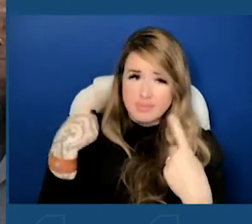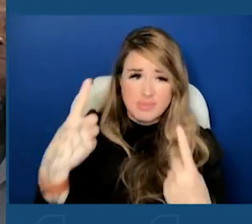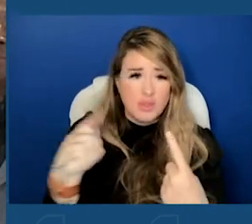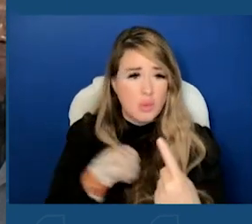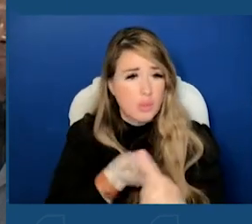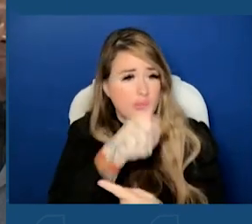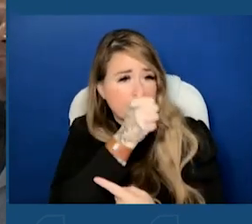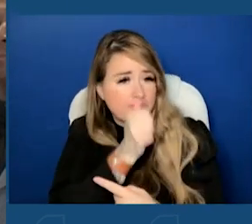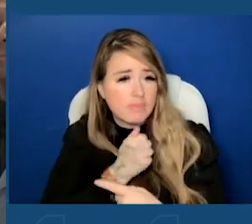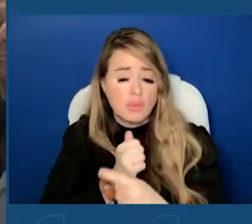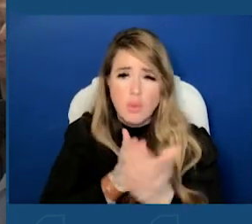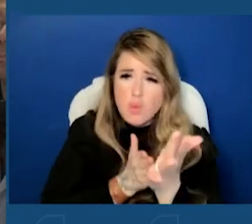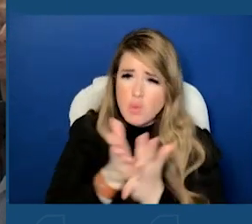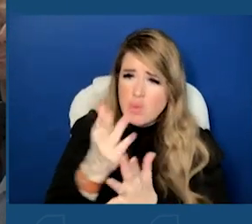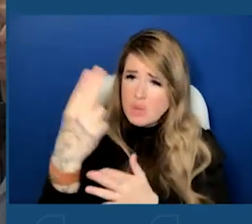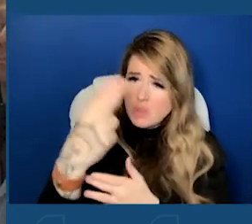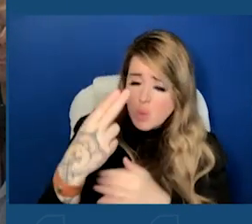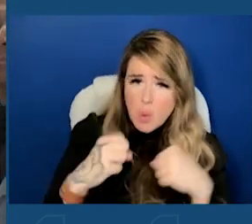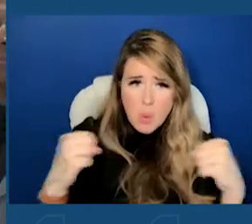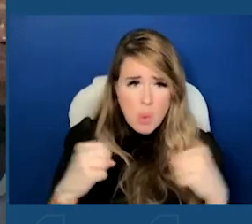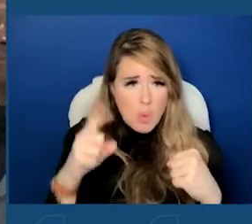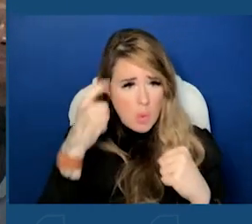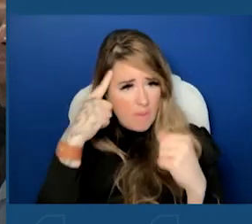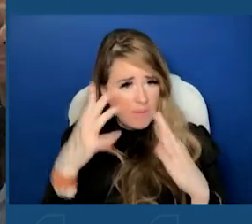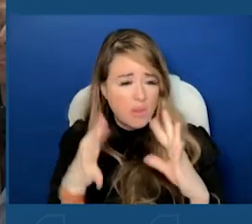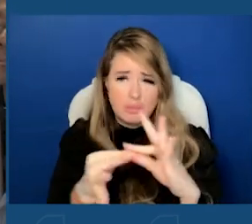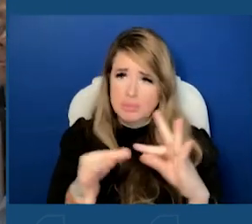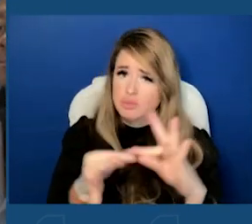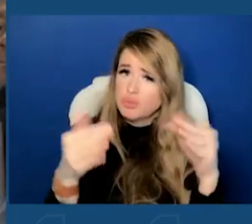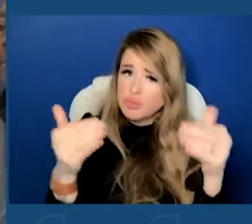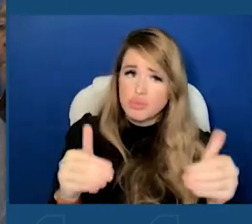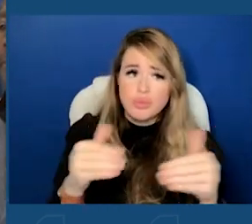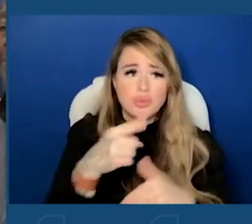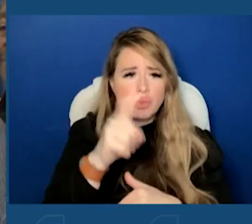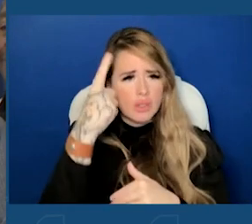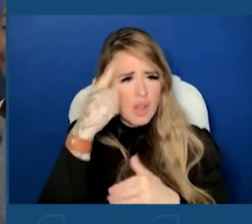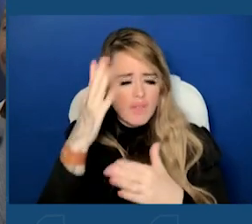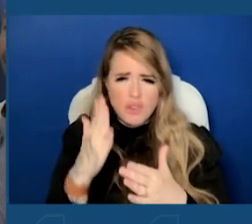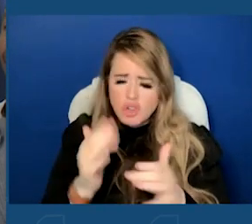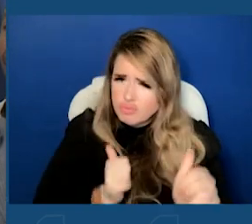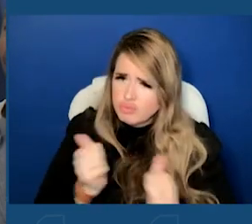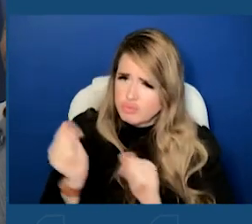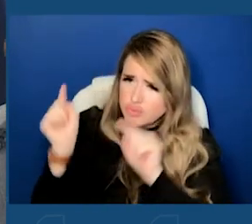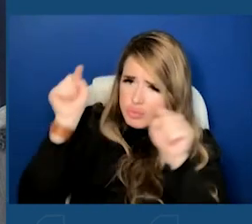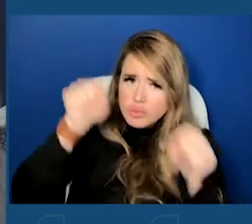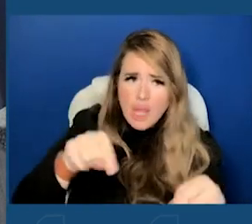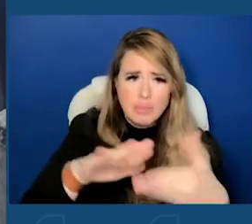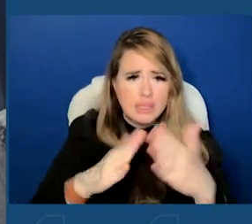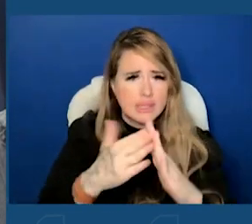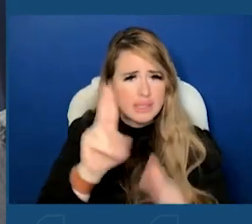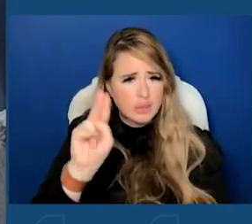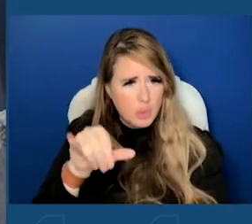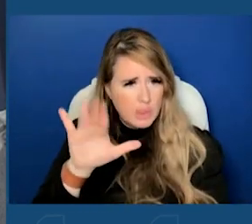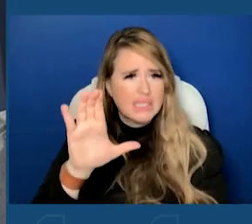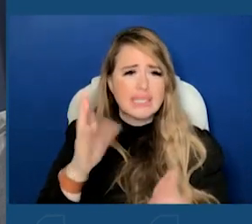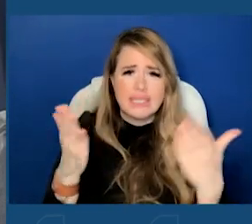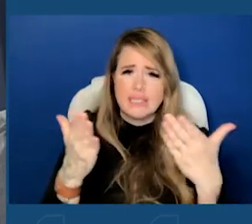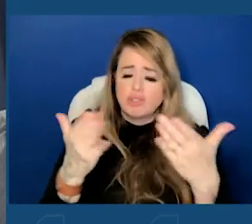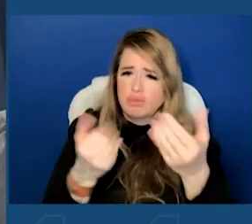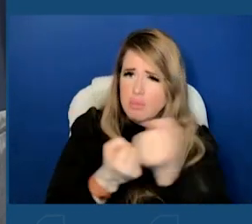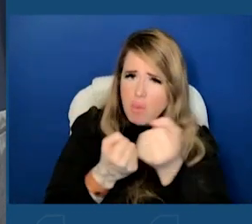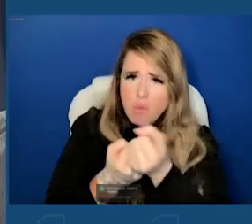from, and as she's indicated throughout, and she saw fit to make sure that she came here to the city of New York, and particularly here in the